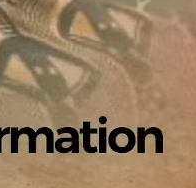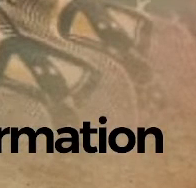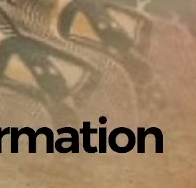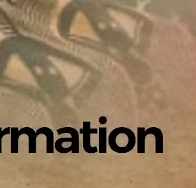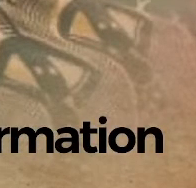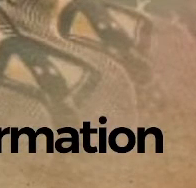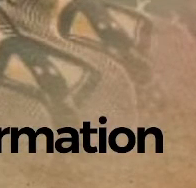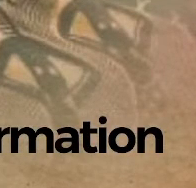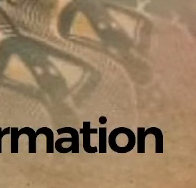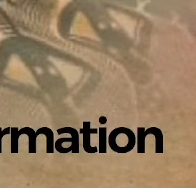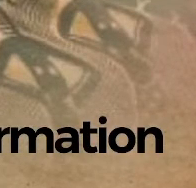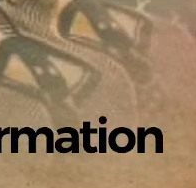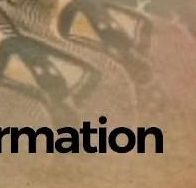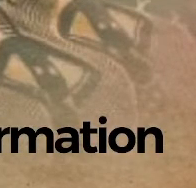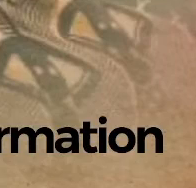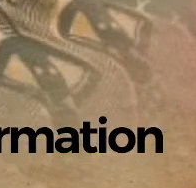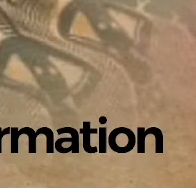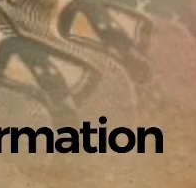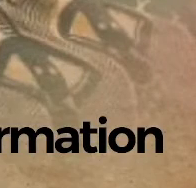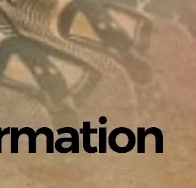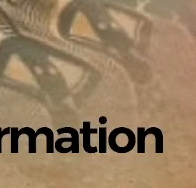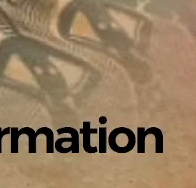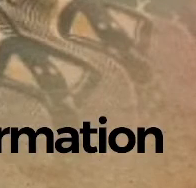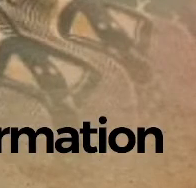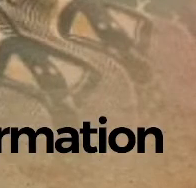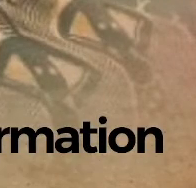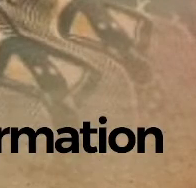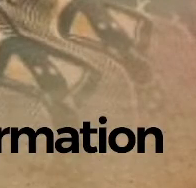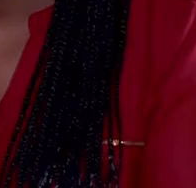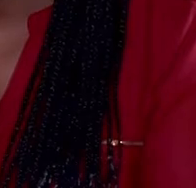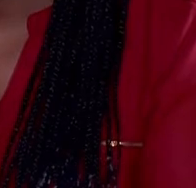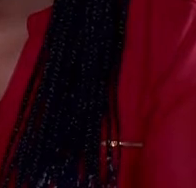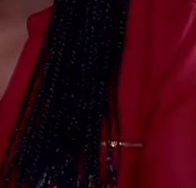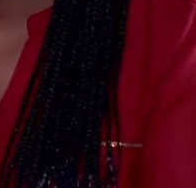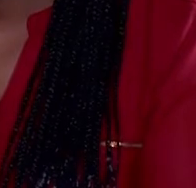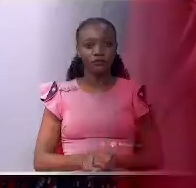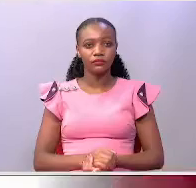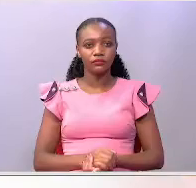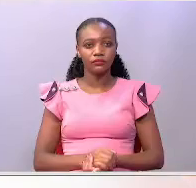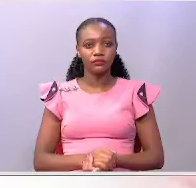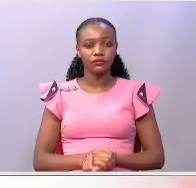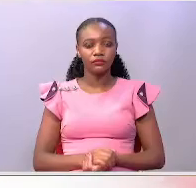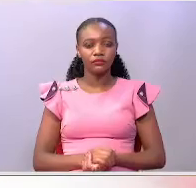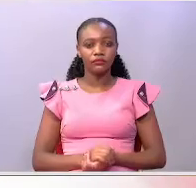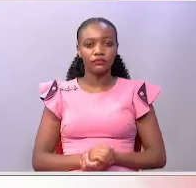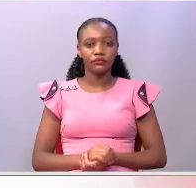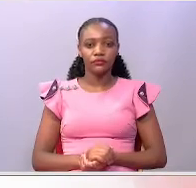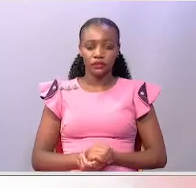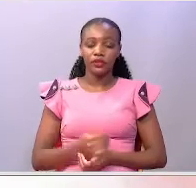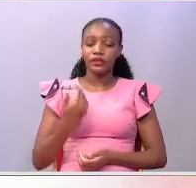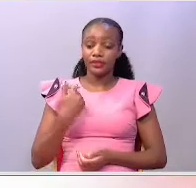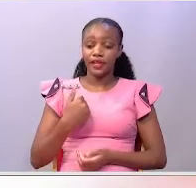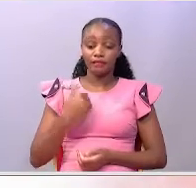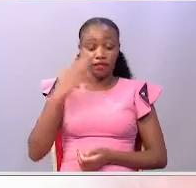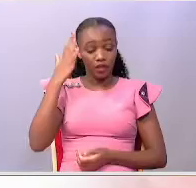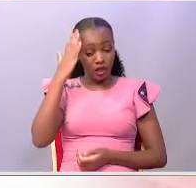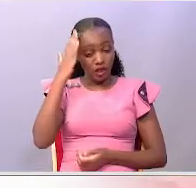drivers of increased teenage and adolescent pregnancies in the country. Nikiongea upande wangu kile kimechangia